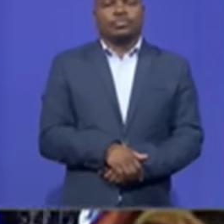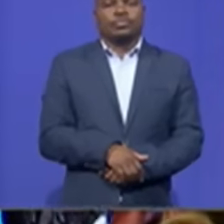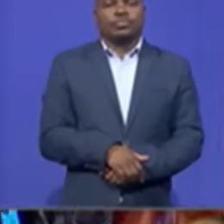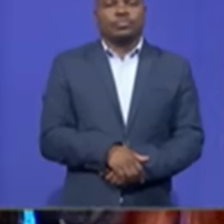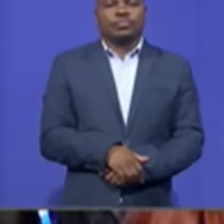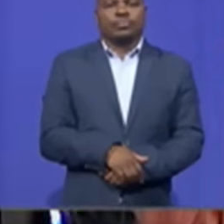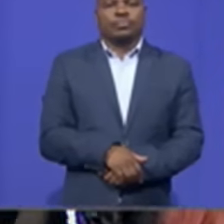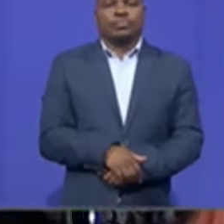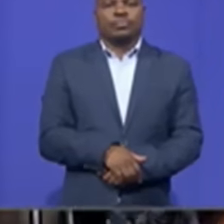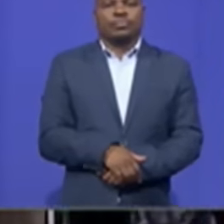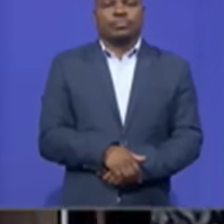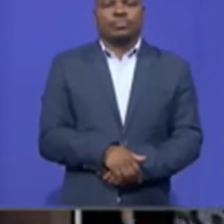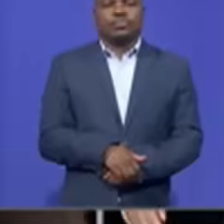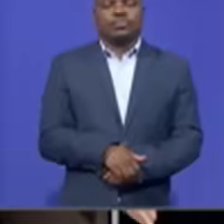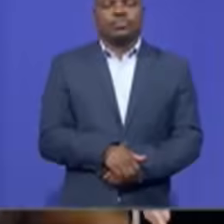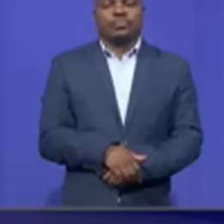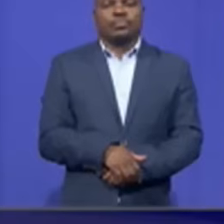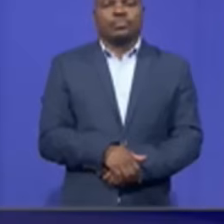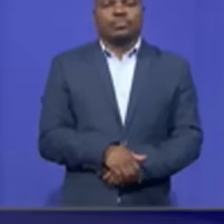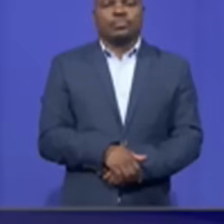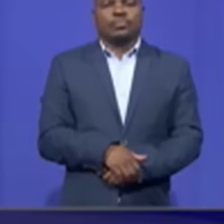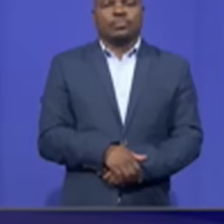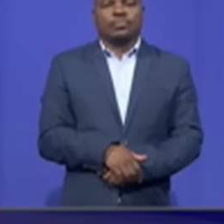SABC, Johannesburg.